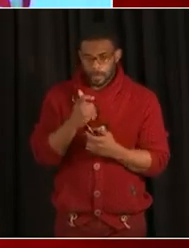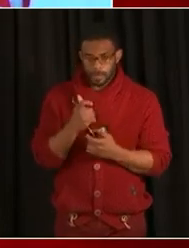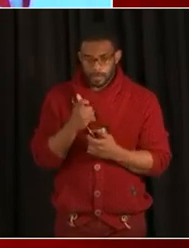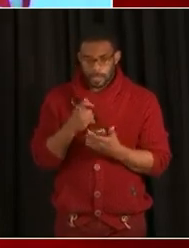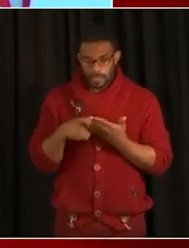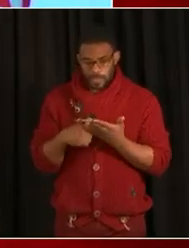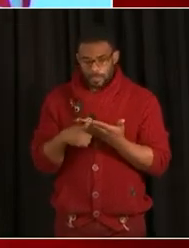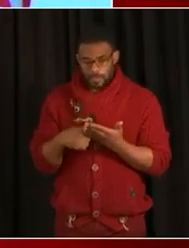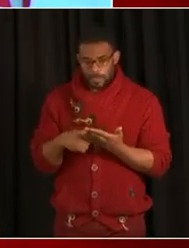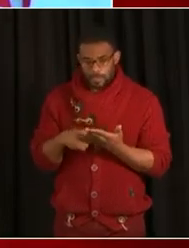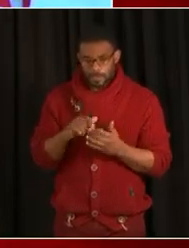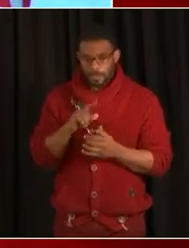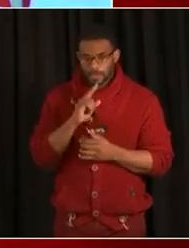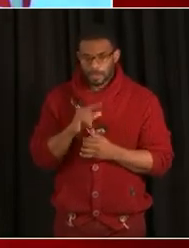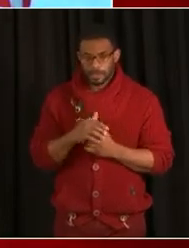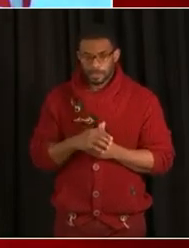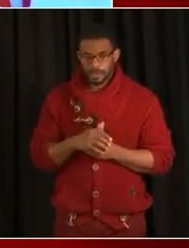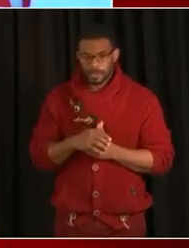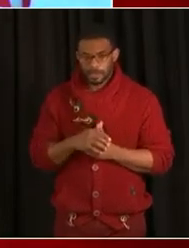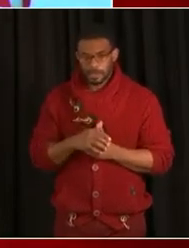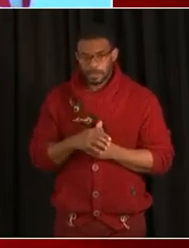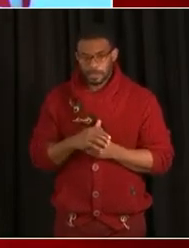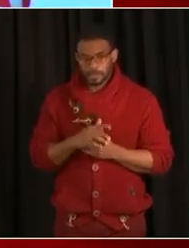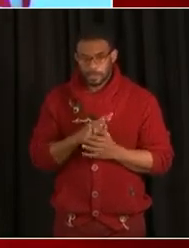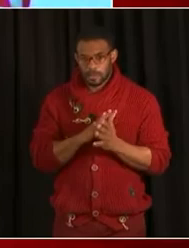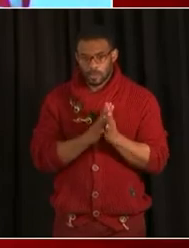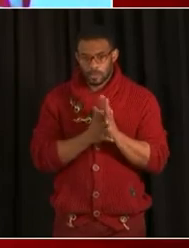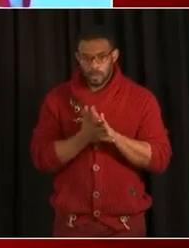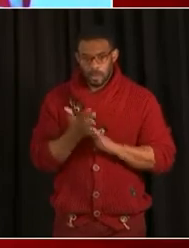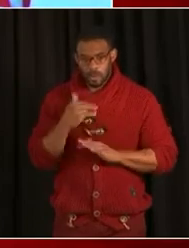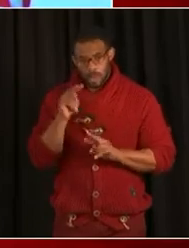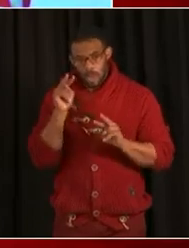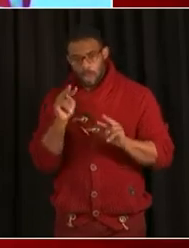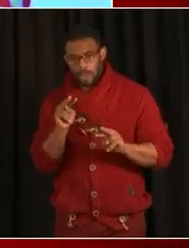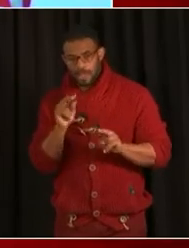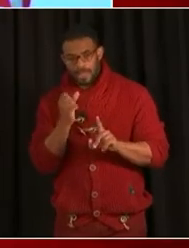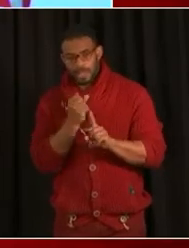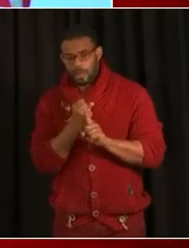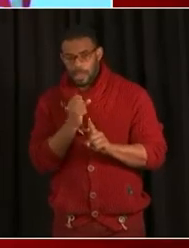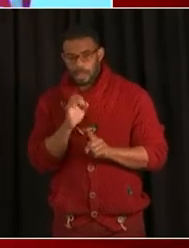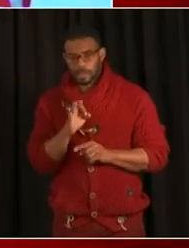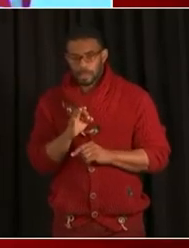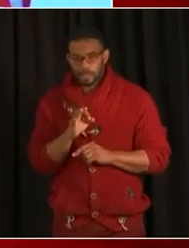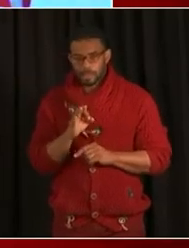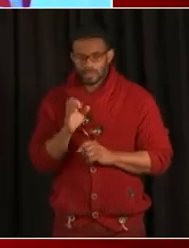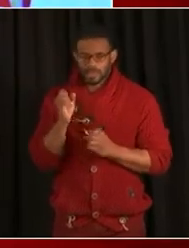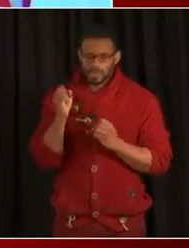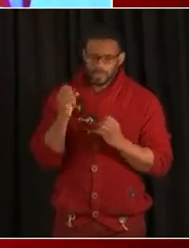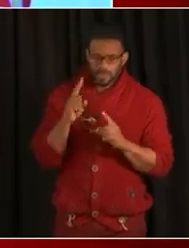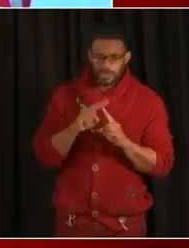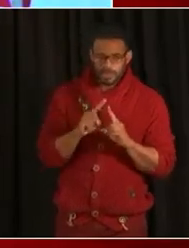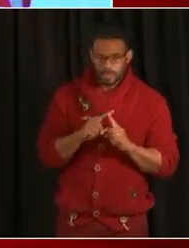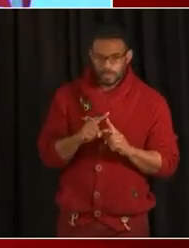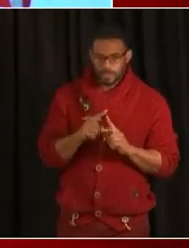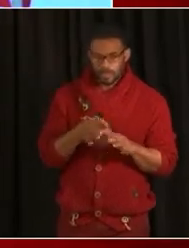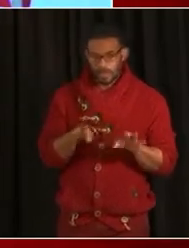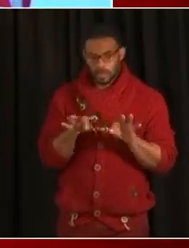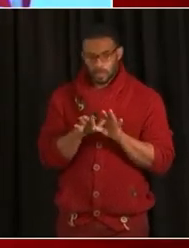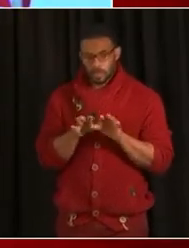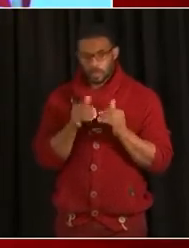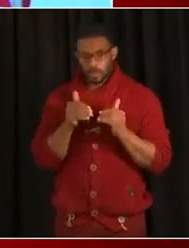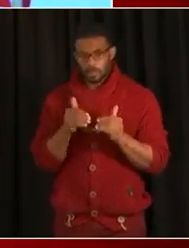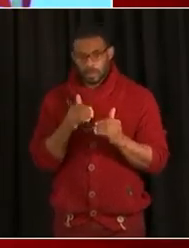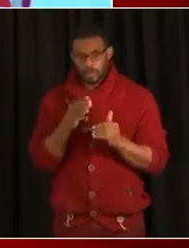interesting conversation that is evolving as we look at the impact of so many different